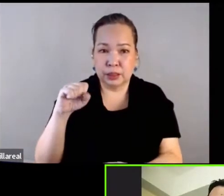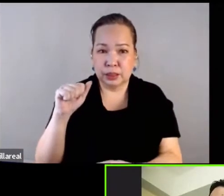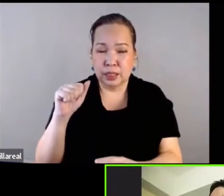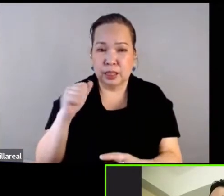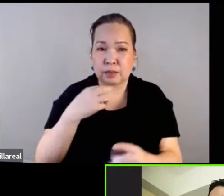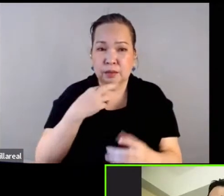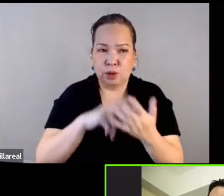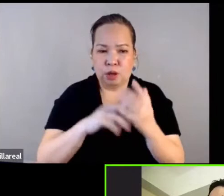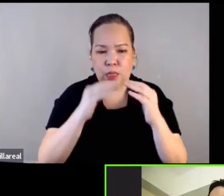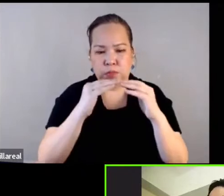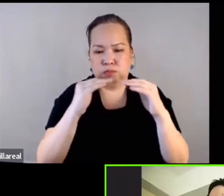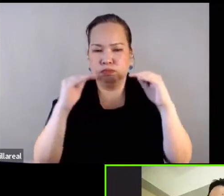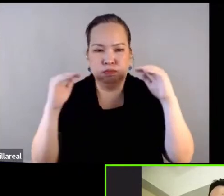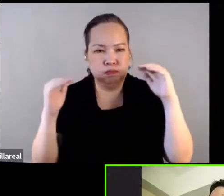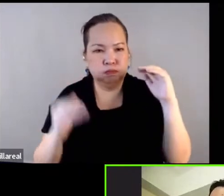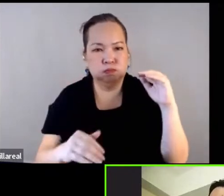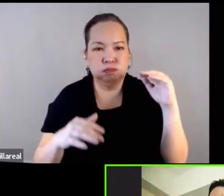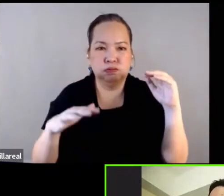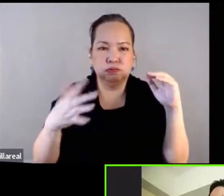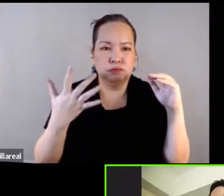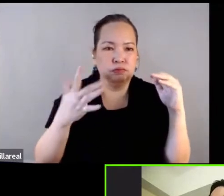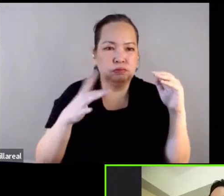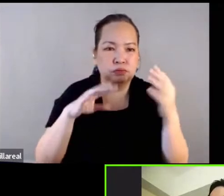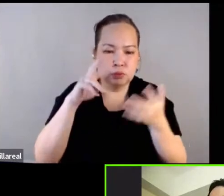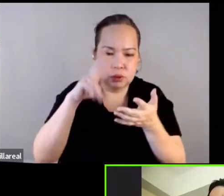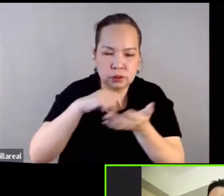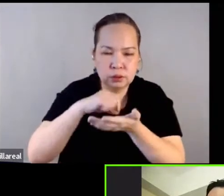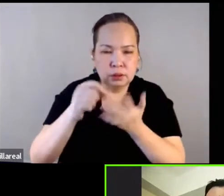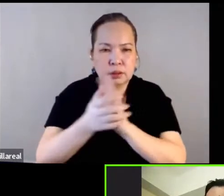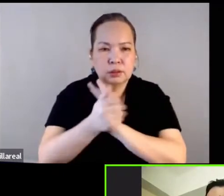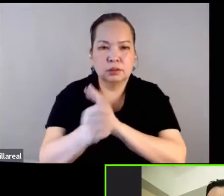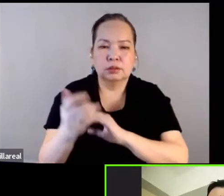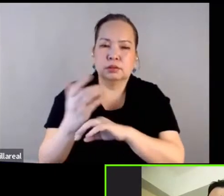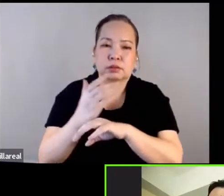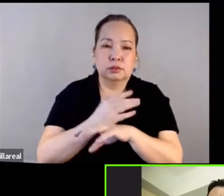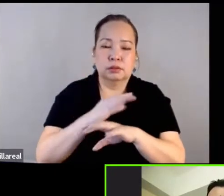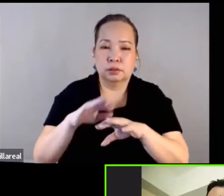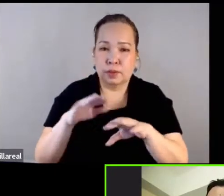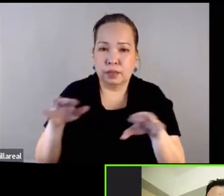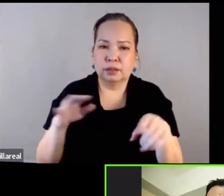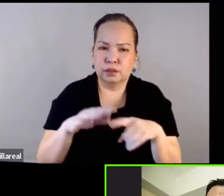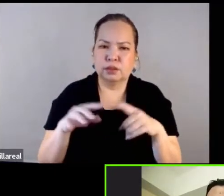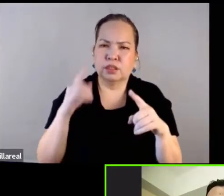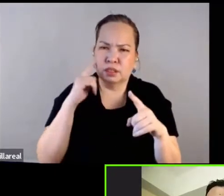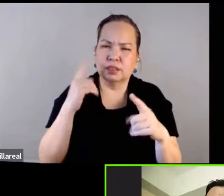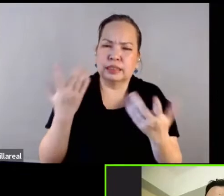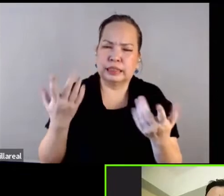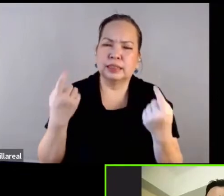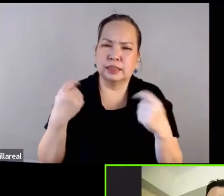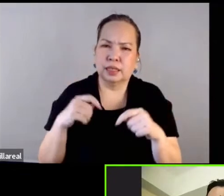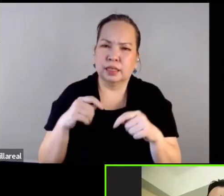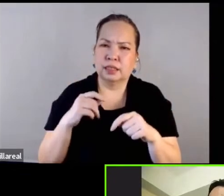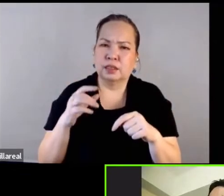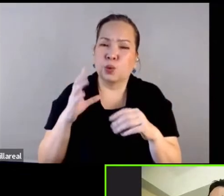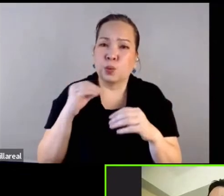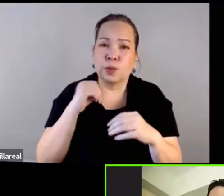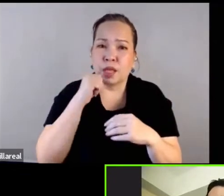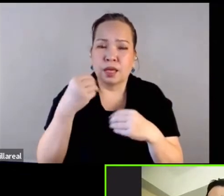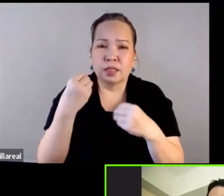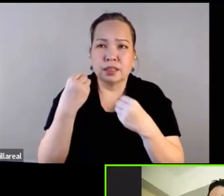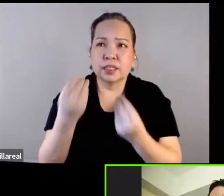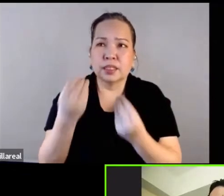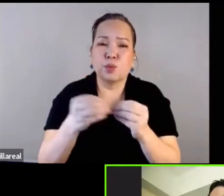no. Kaya malaking tulong ito, Mr. Chair, na kung ito ay masasabatas. At idagdag ko sana, Mr. Chair, sana hindi mapahirapan yung guro. Kung